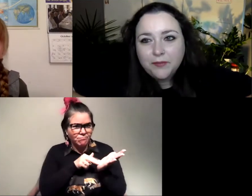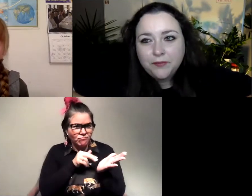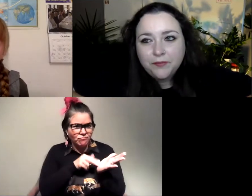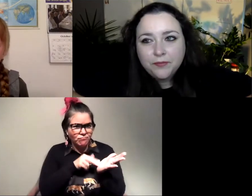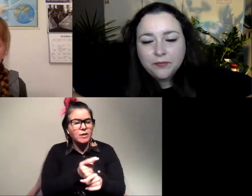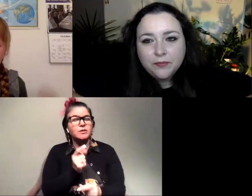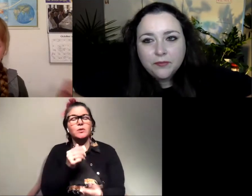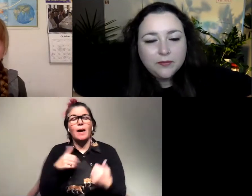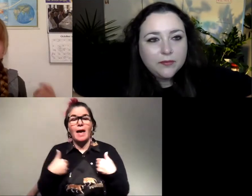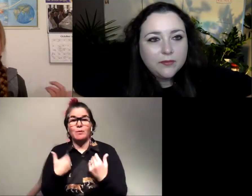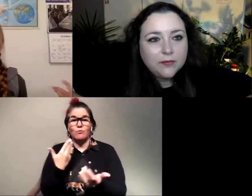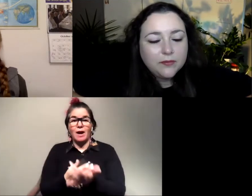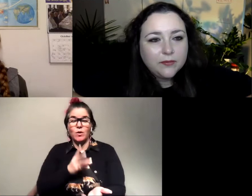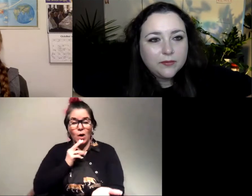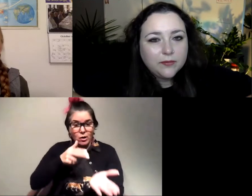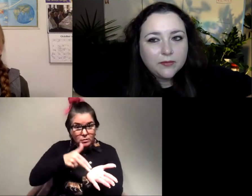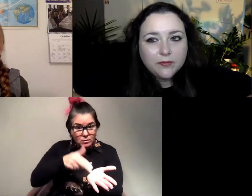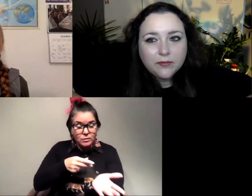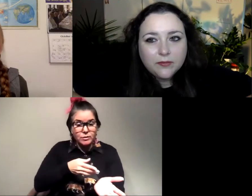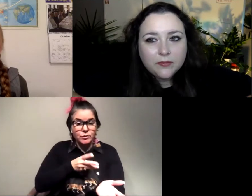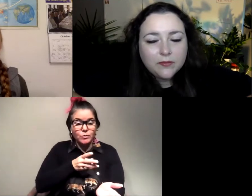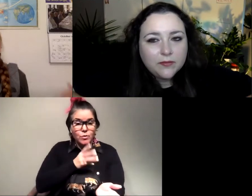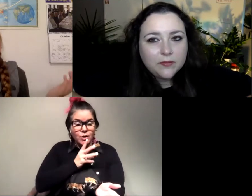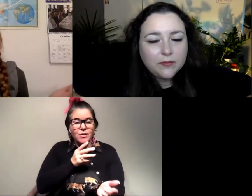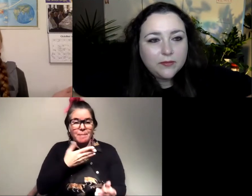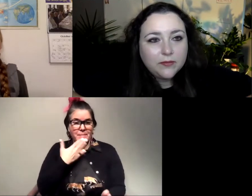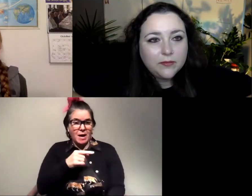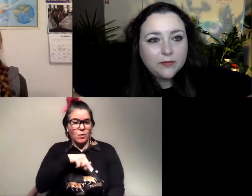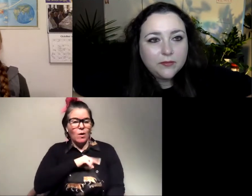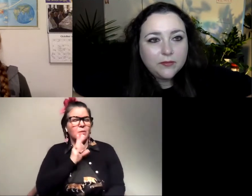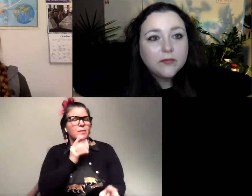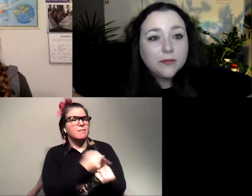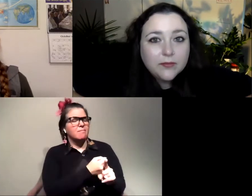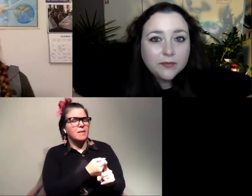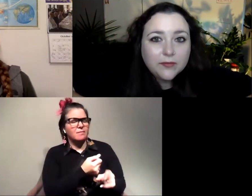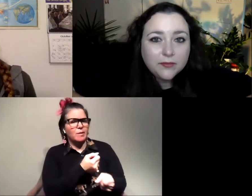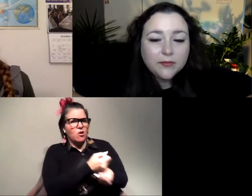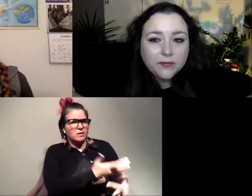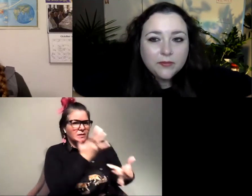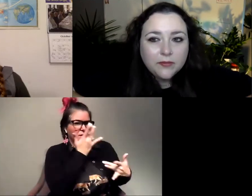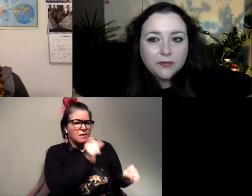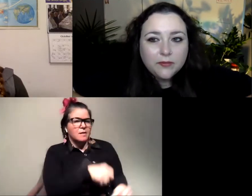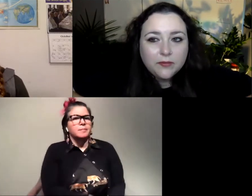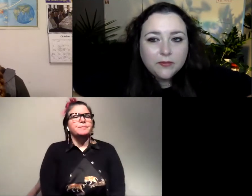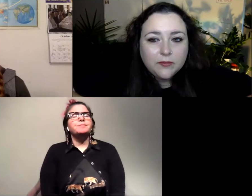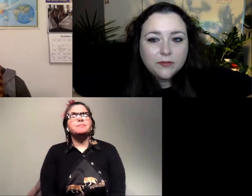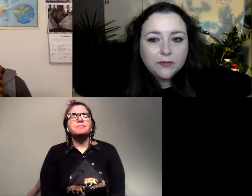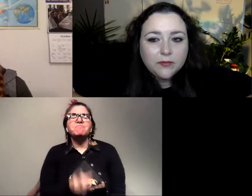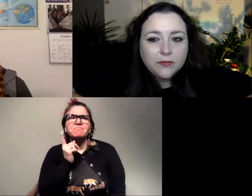up to that water and they start drinking it and it's really bad quality, that can also make animals sick. So you'll hear stories of